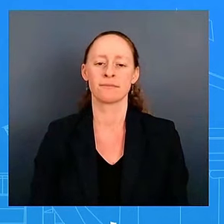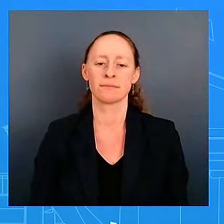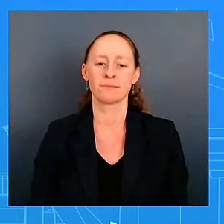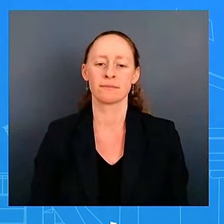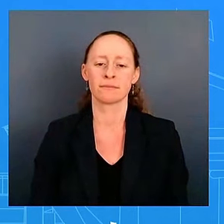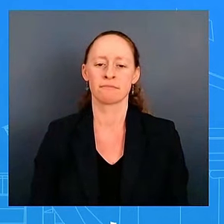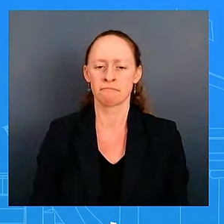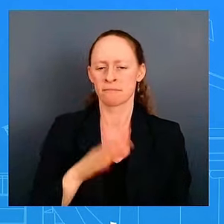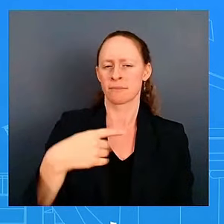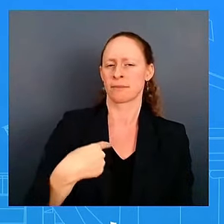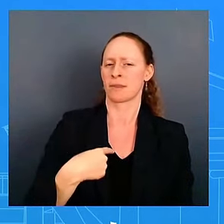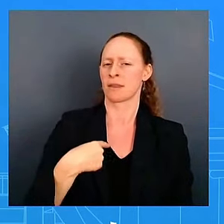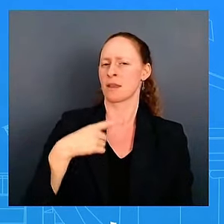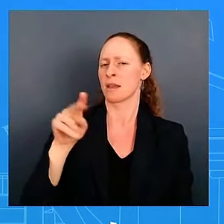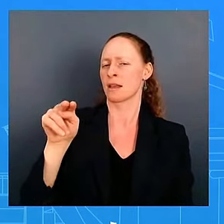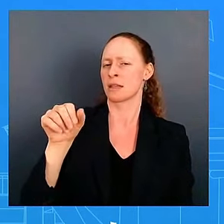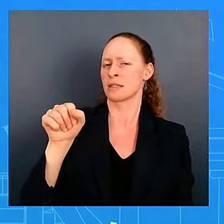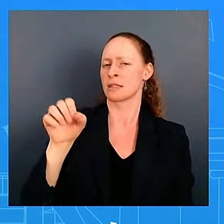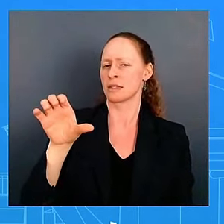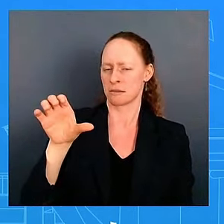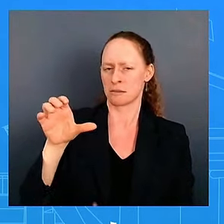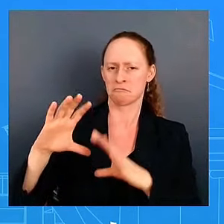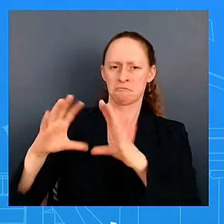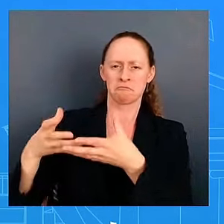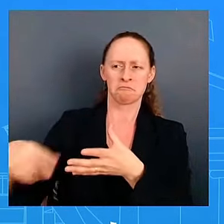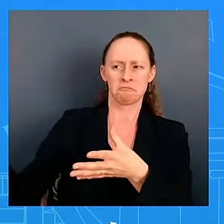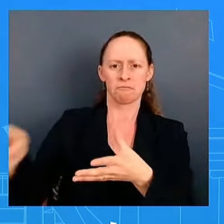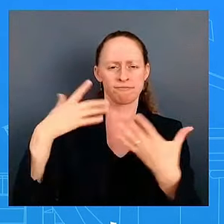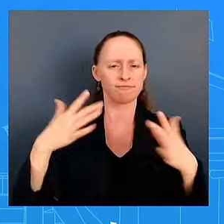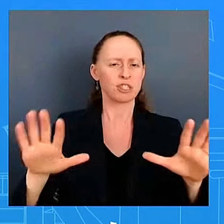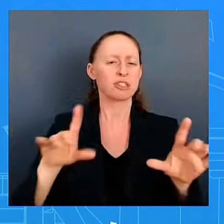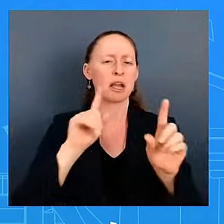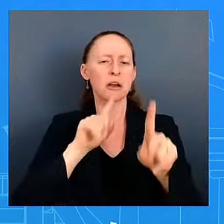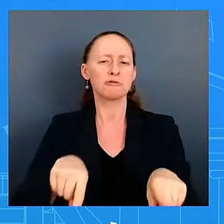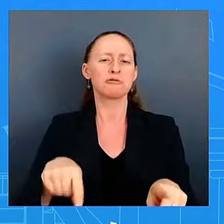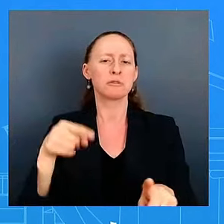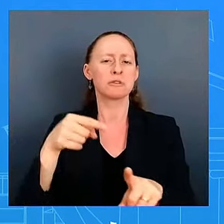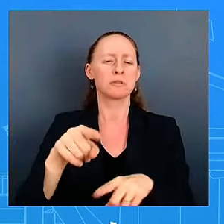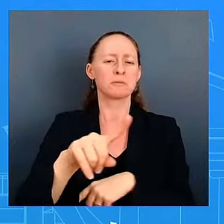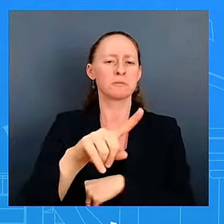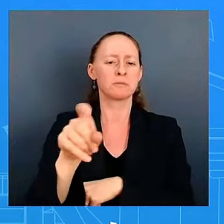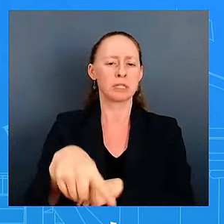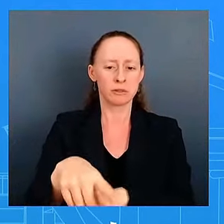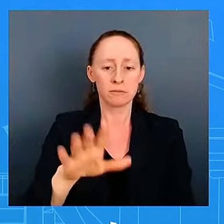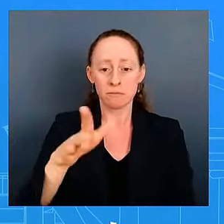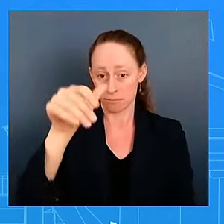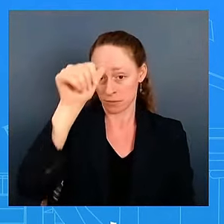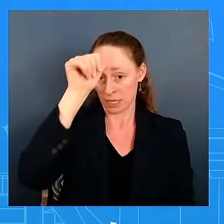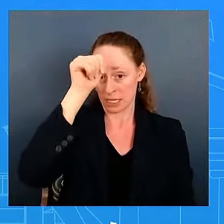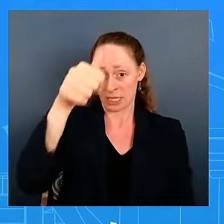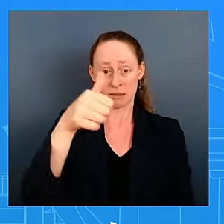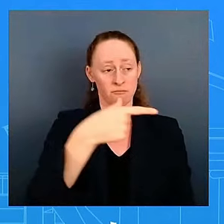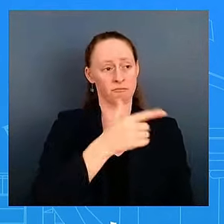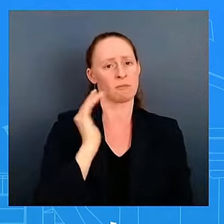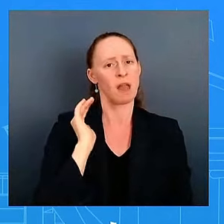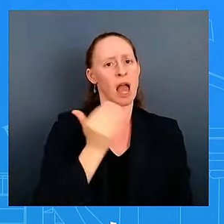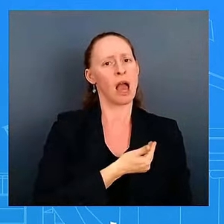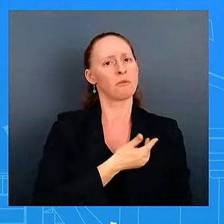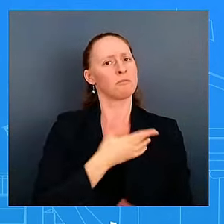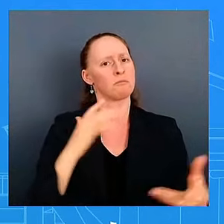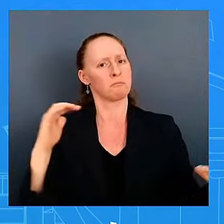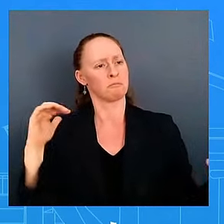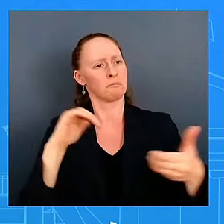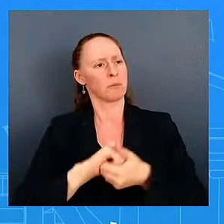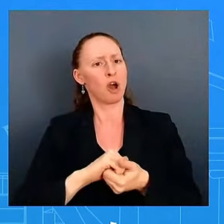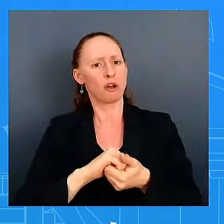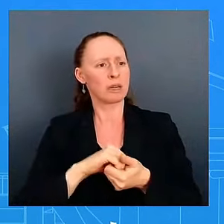and just reiterate that India is a strategic partner with whom we engage in full and frank dialogue, including their relationship with Russia.